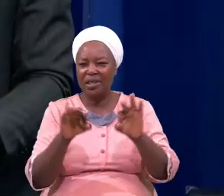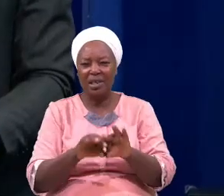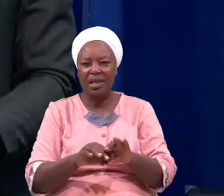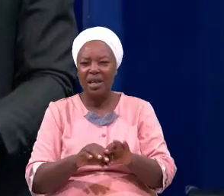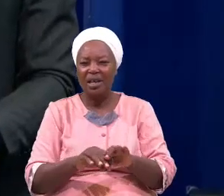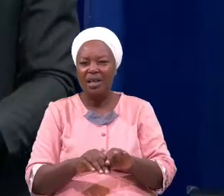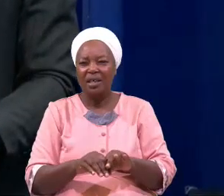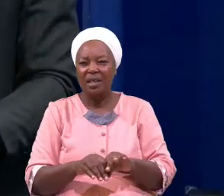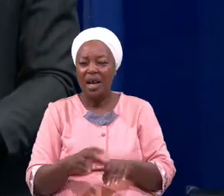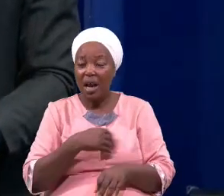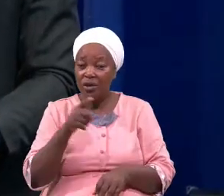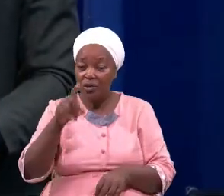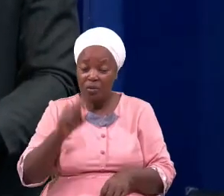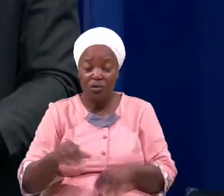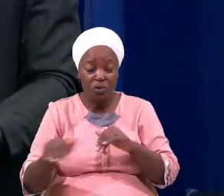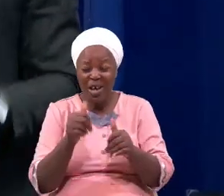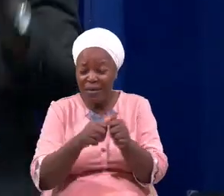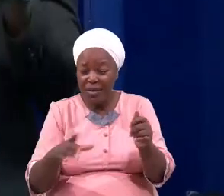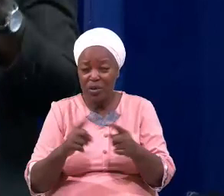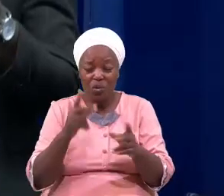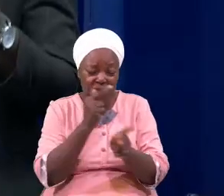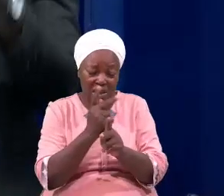And you must do everything to preserve it.